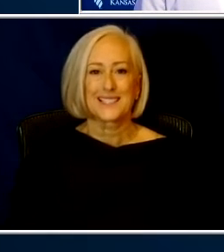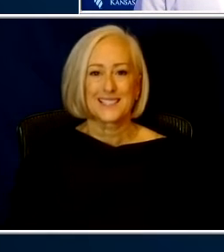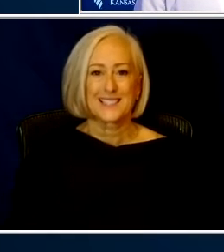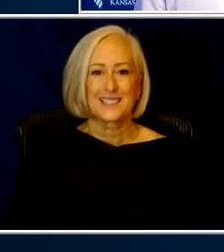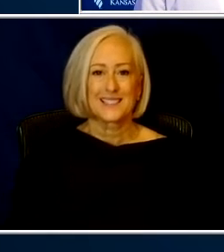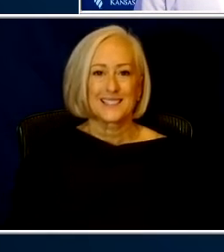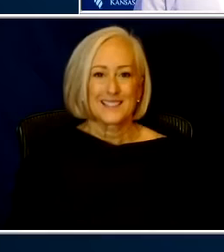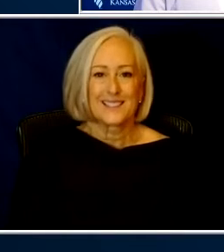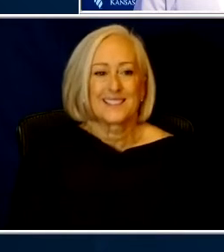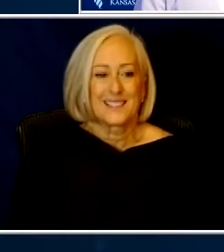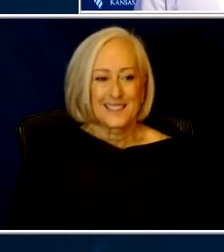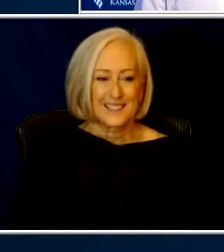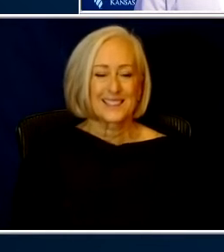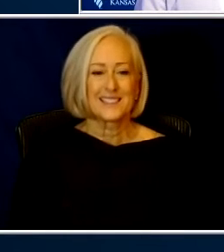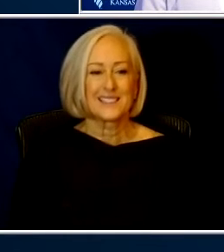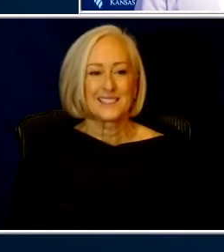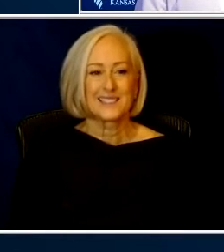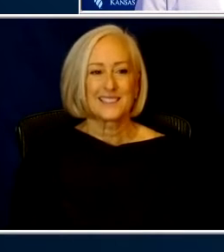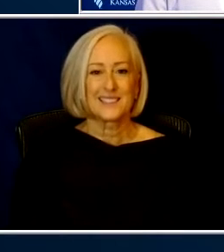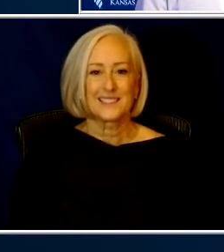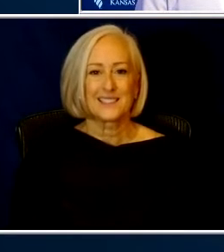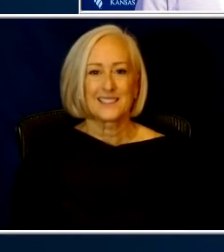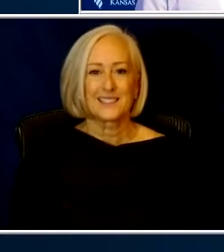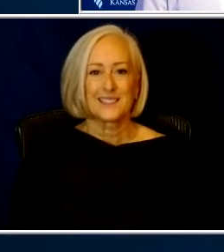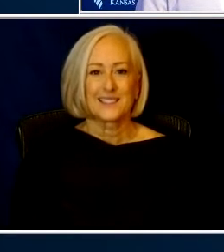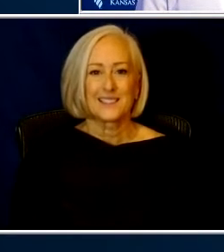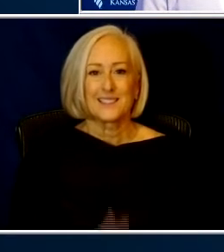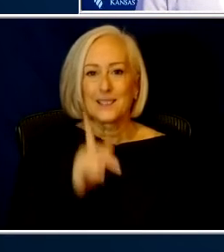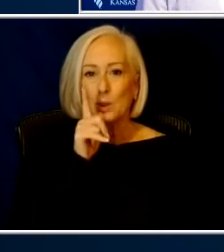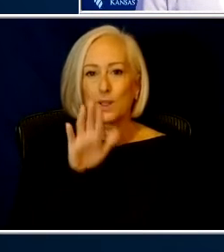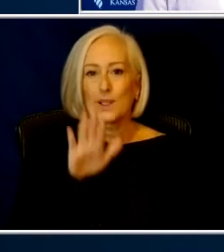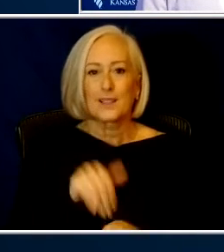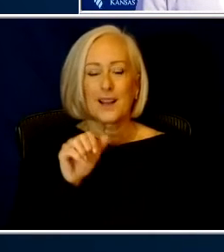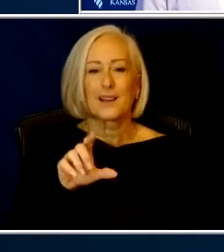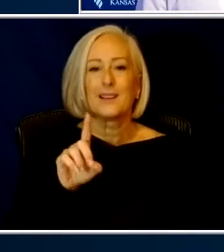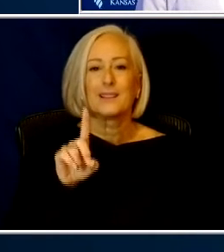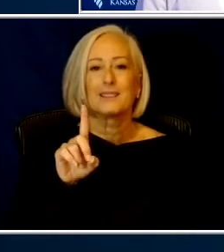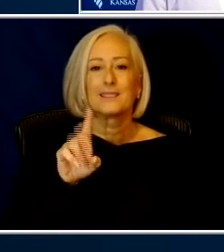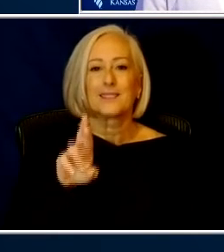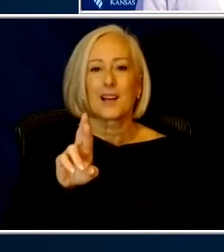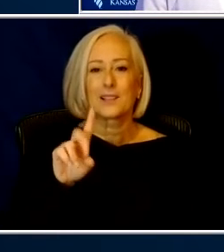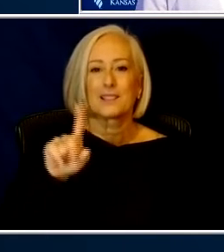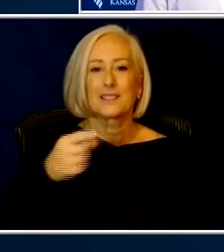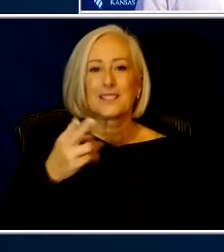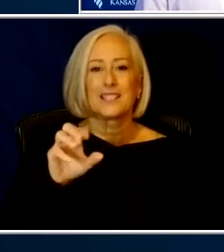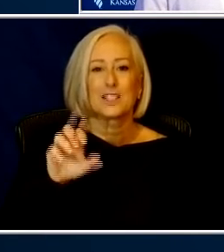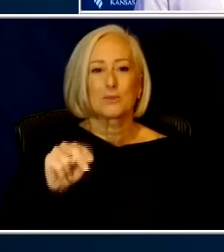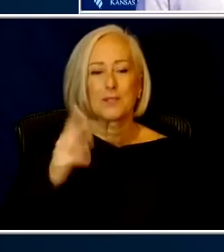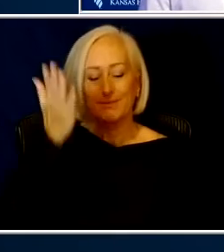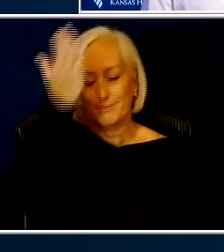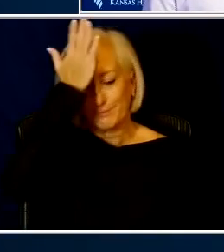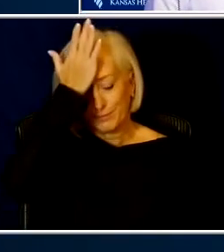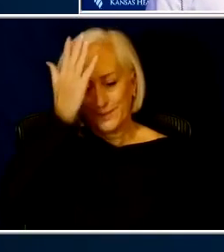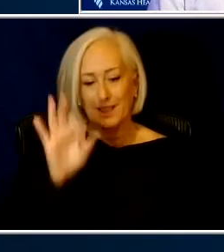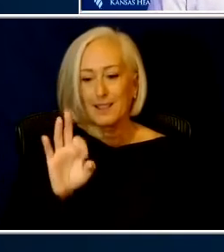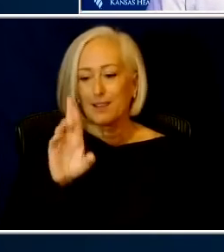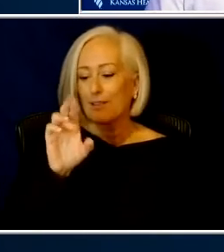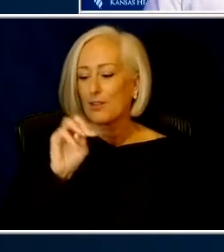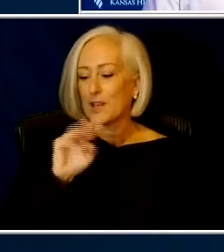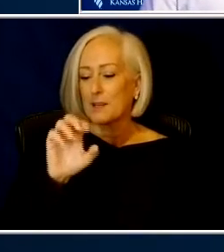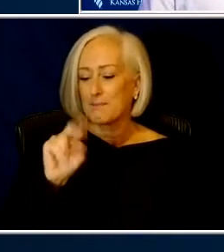Who did I call on just now? Dr. Dishman, I meant. Good Lord. Sorry about that. Freeman, Dishman. Oh, my God, I've done that